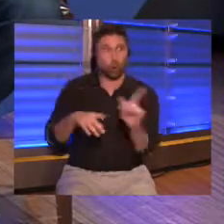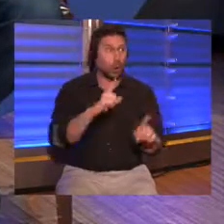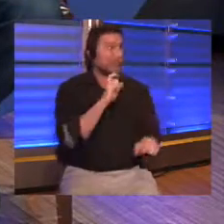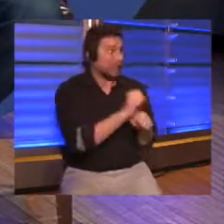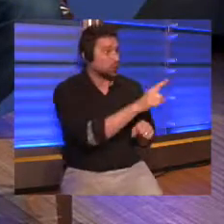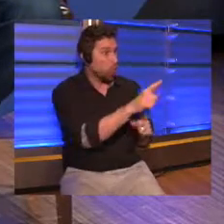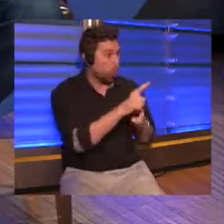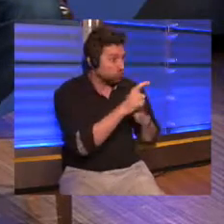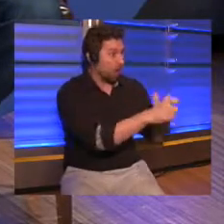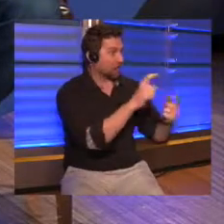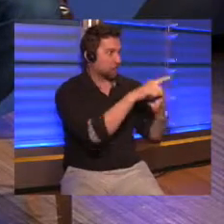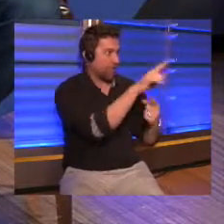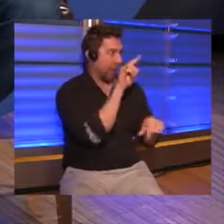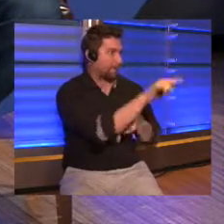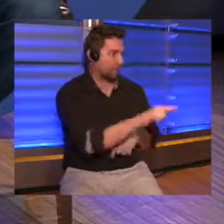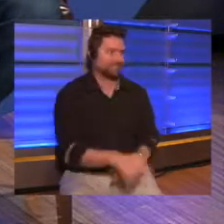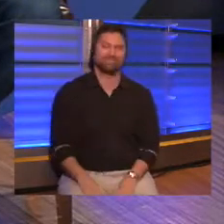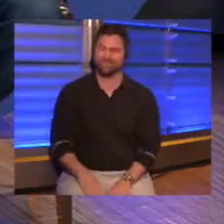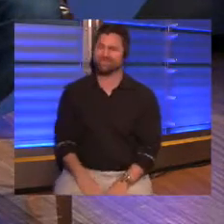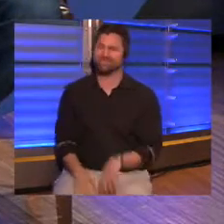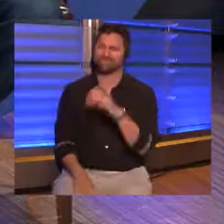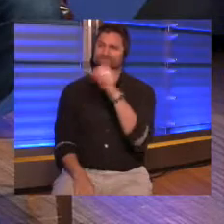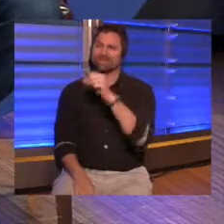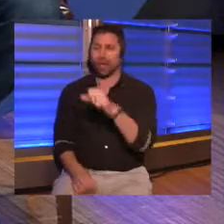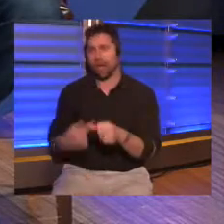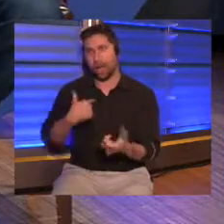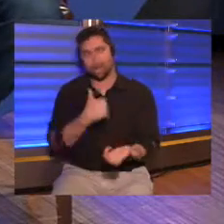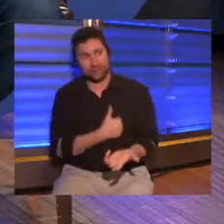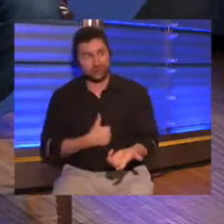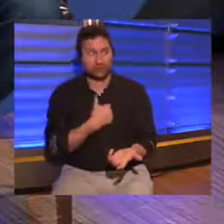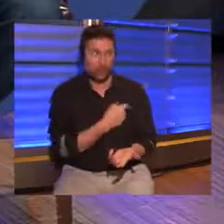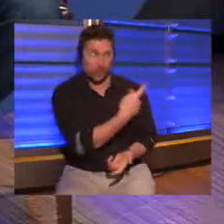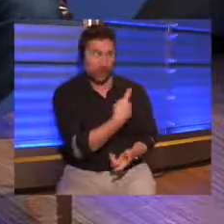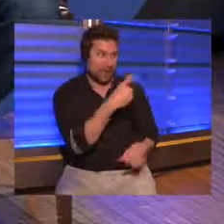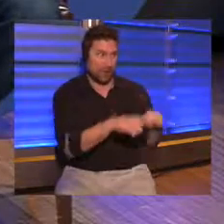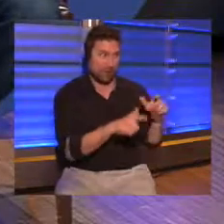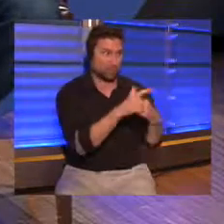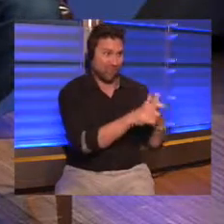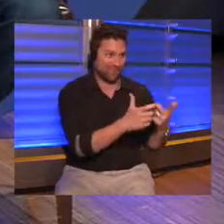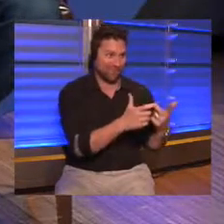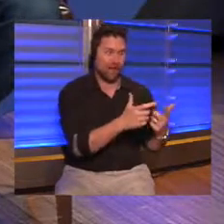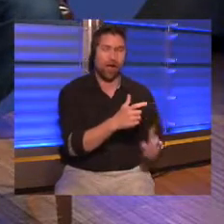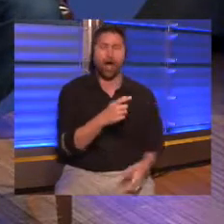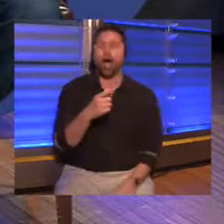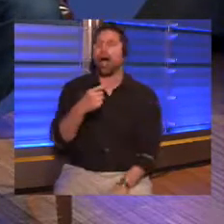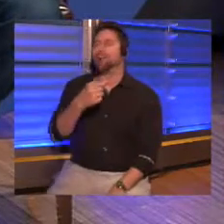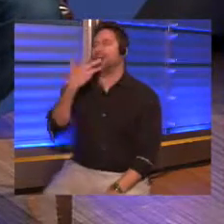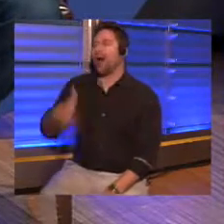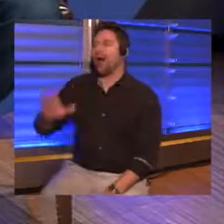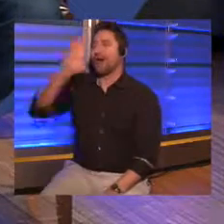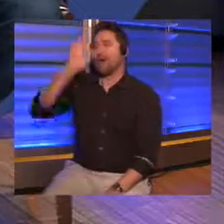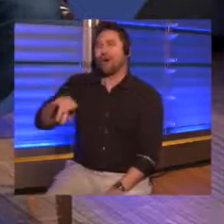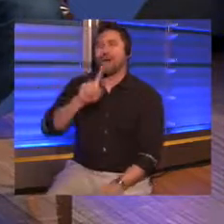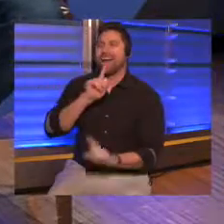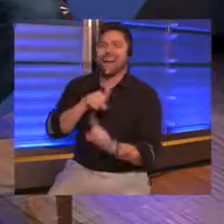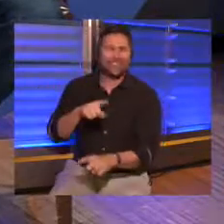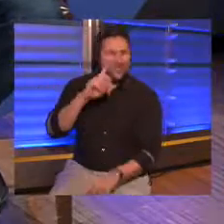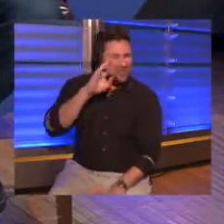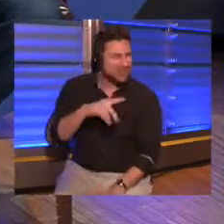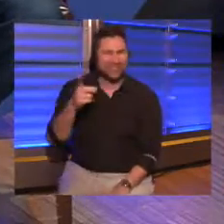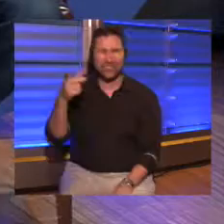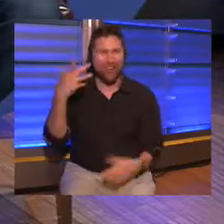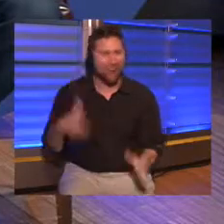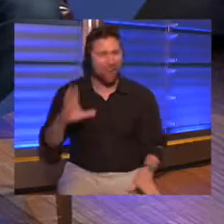to the airport? Yes, okay. literally. Well, sorry. I'm sorry that you and I cannot go on a run. Oh, listen, she knew that answer. You know she knew that